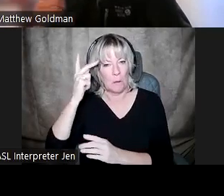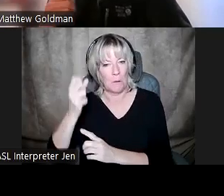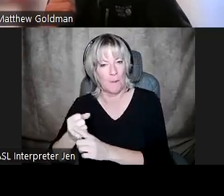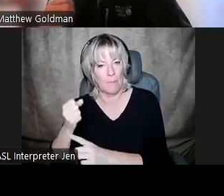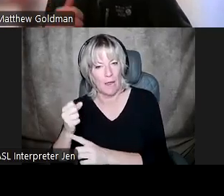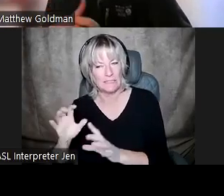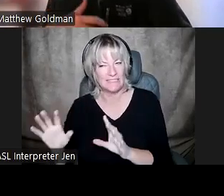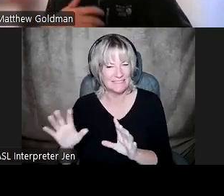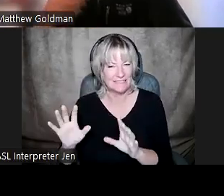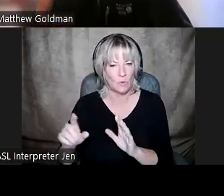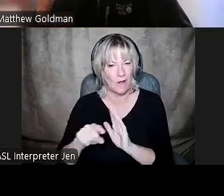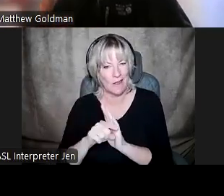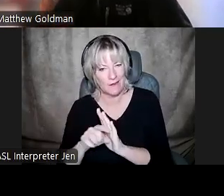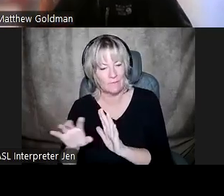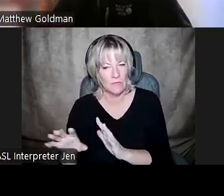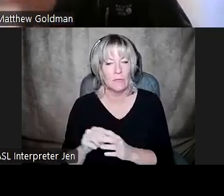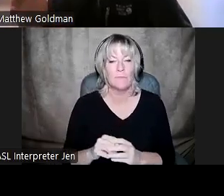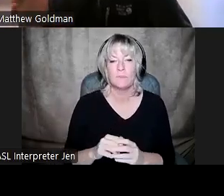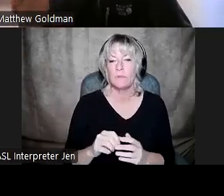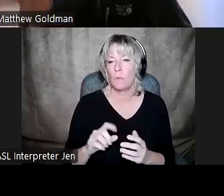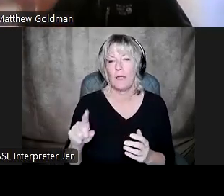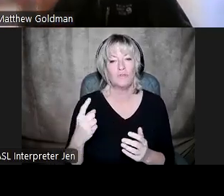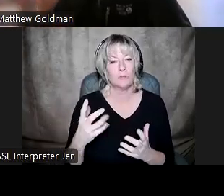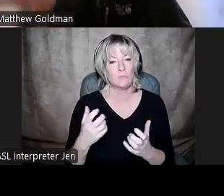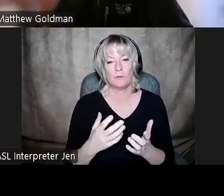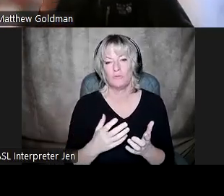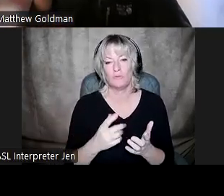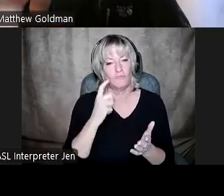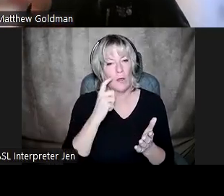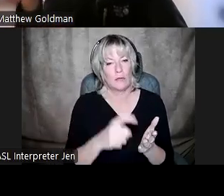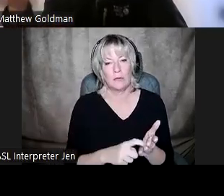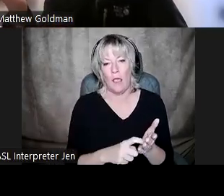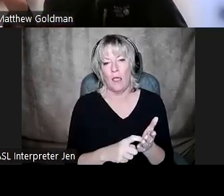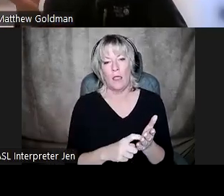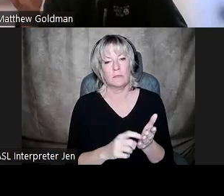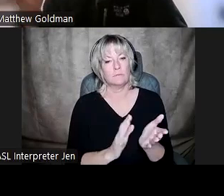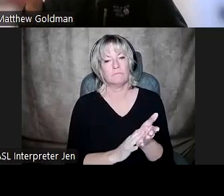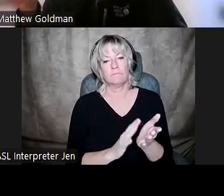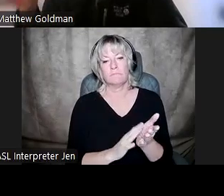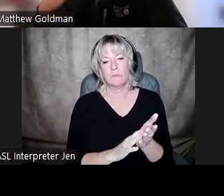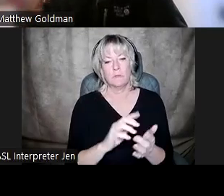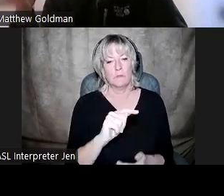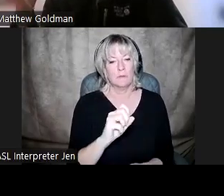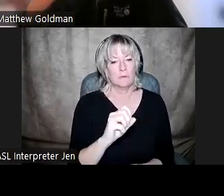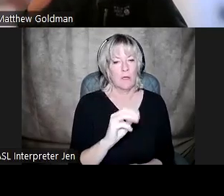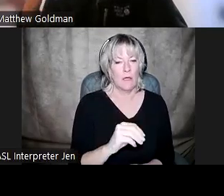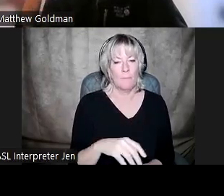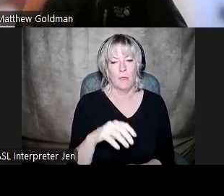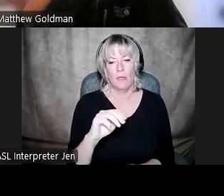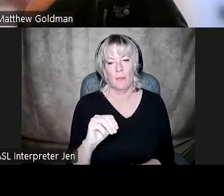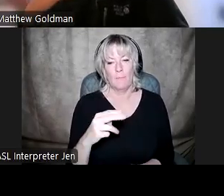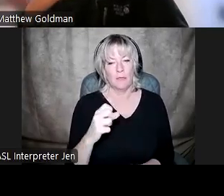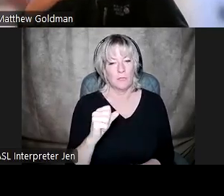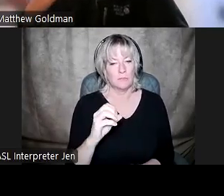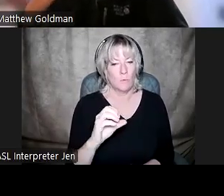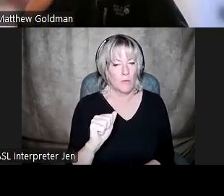or some sort of downside. I just want to applaud Tom and MHSOAC in California